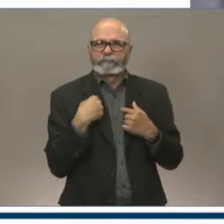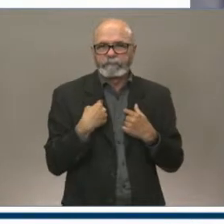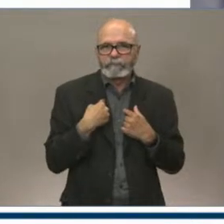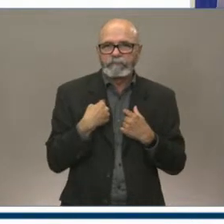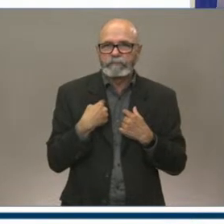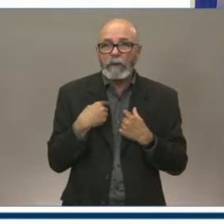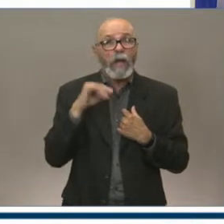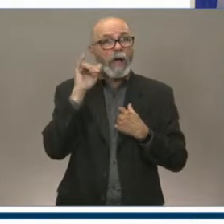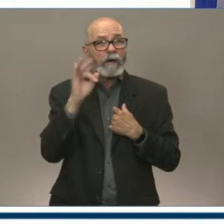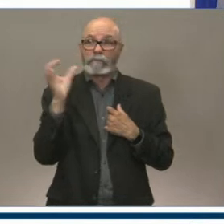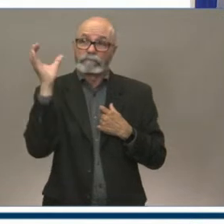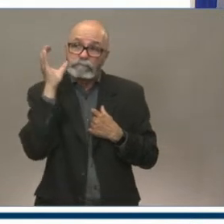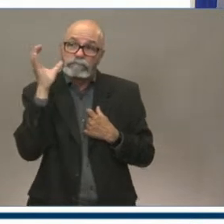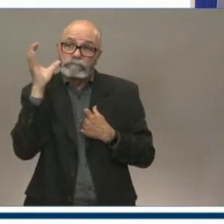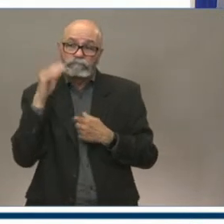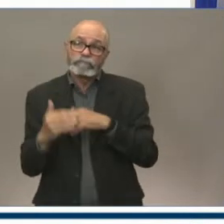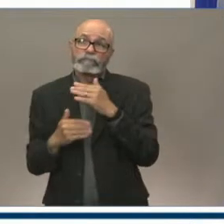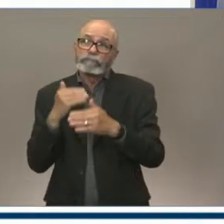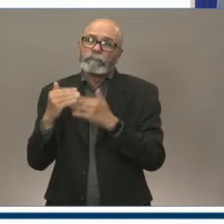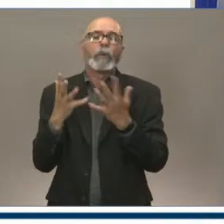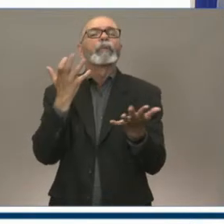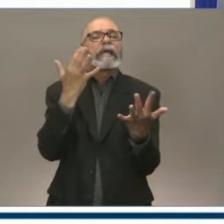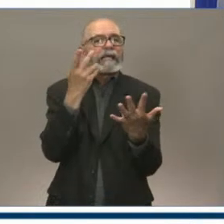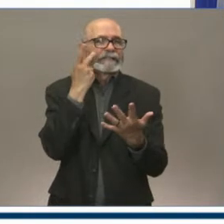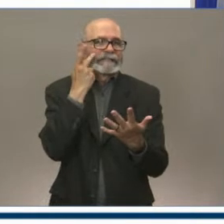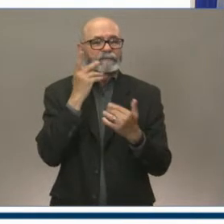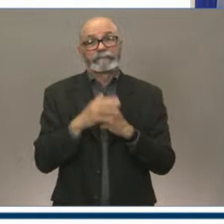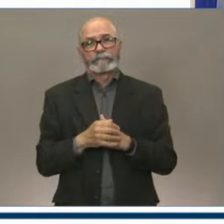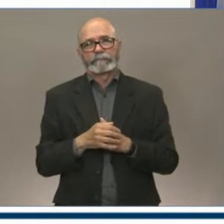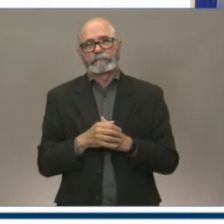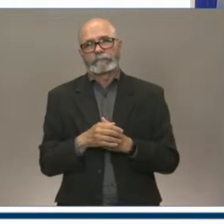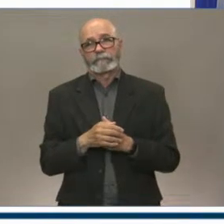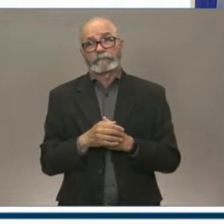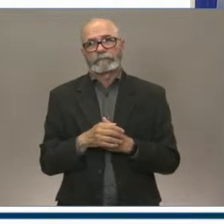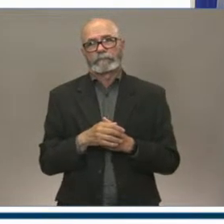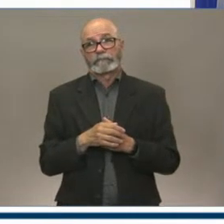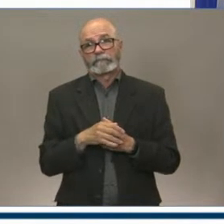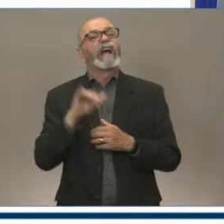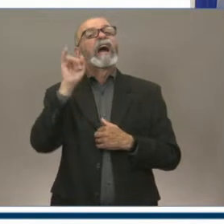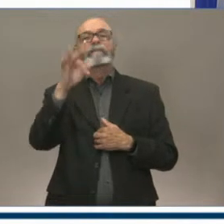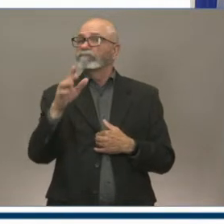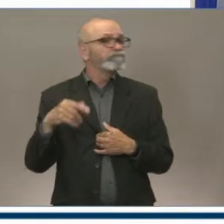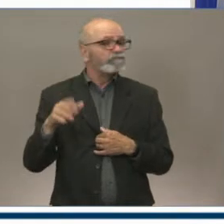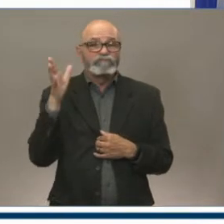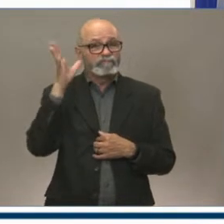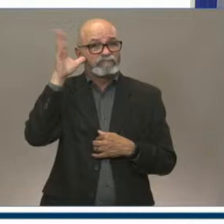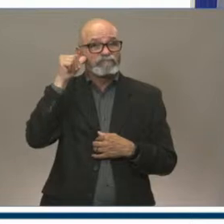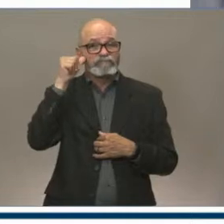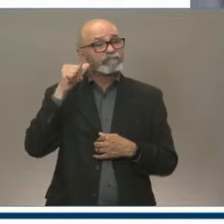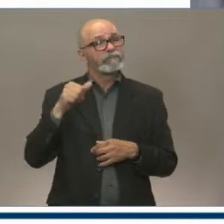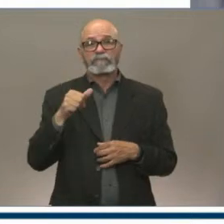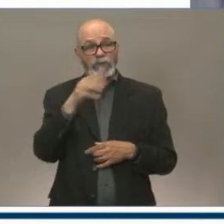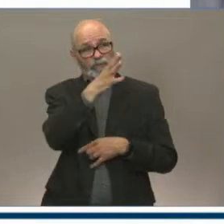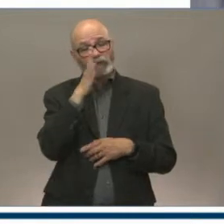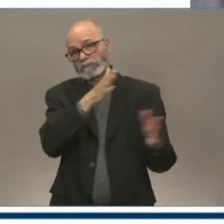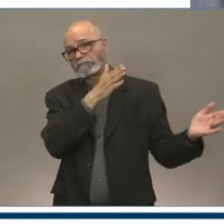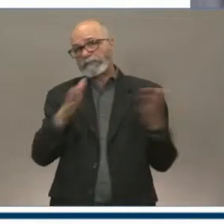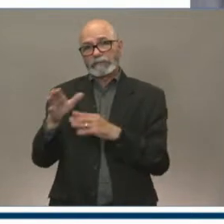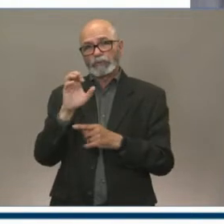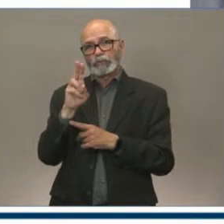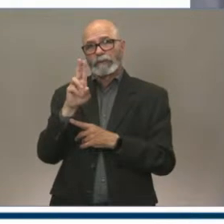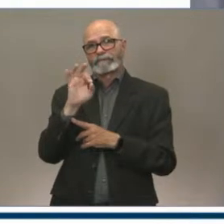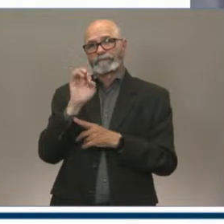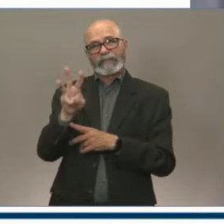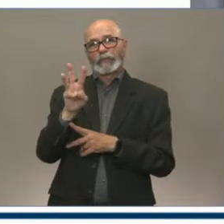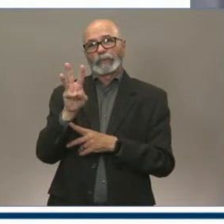Go ahead, Maude, with your follow-up. Could it be the next step? Well, I'd like to have confidence in Nova